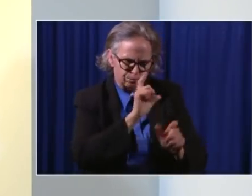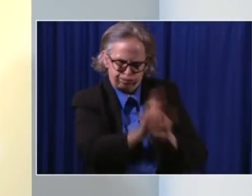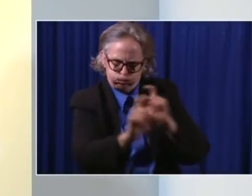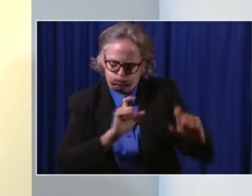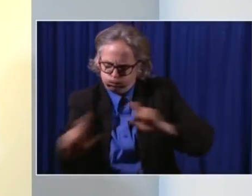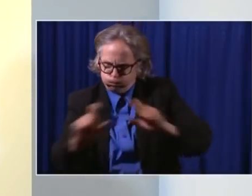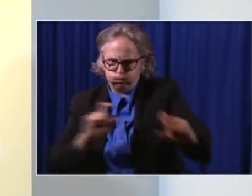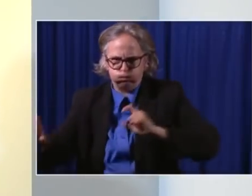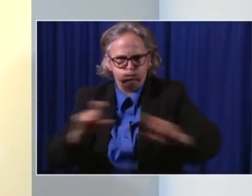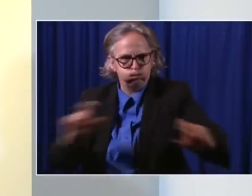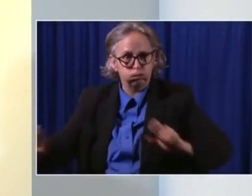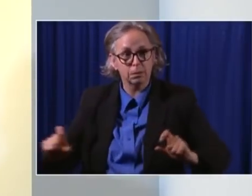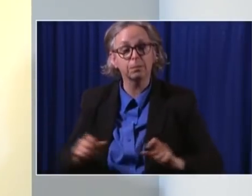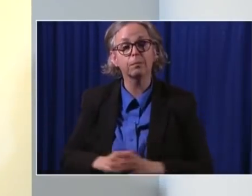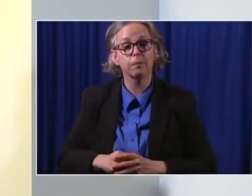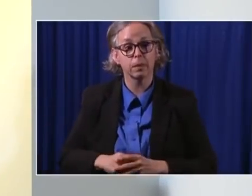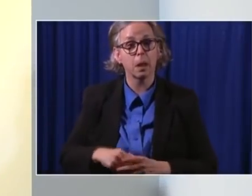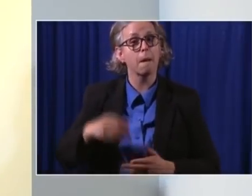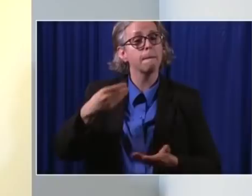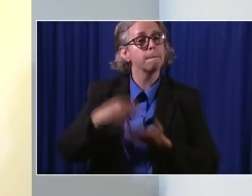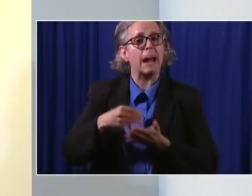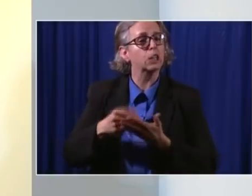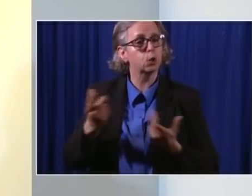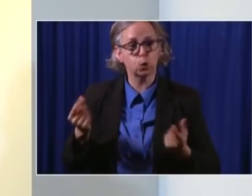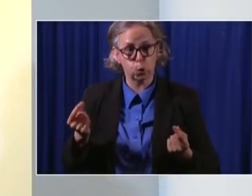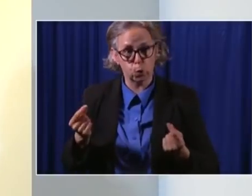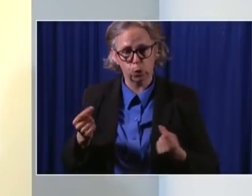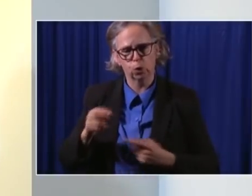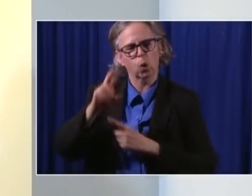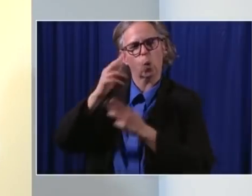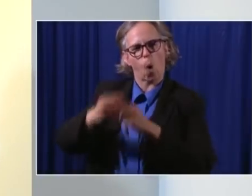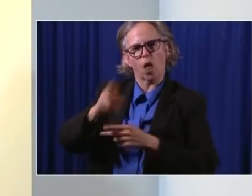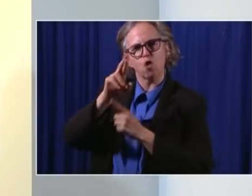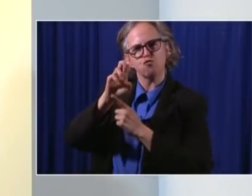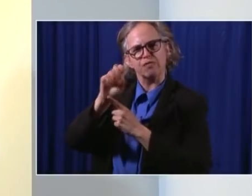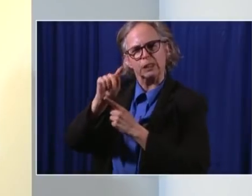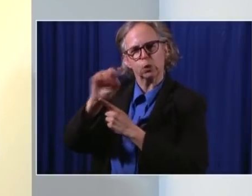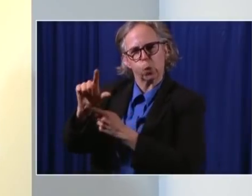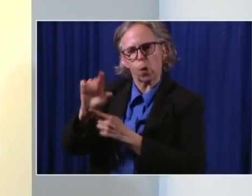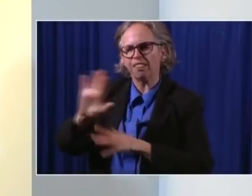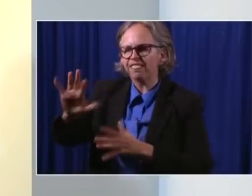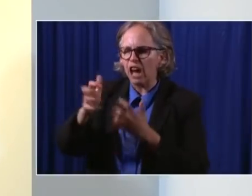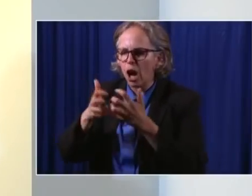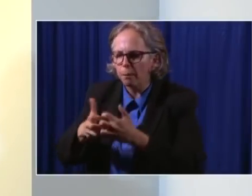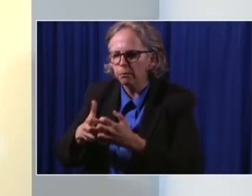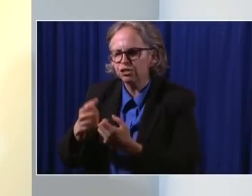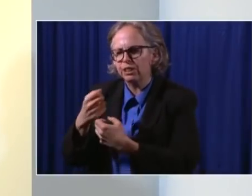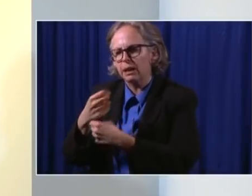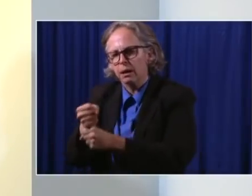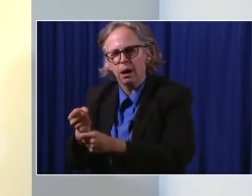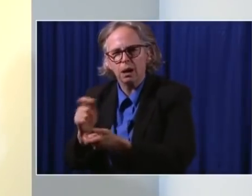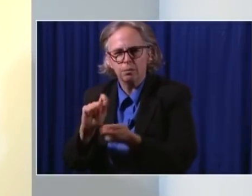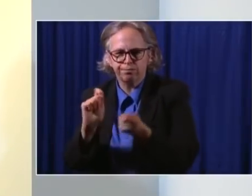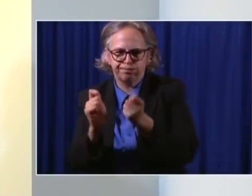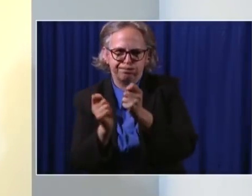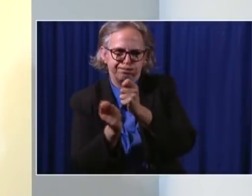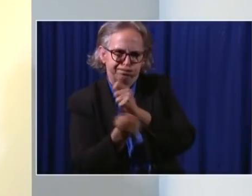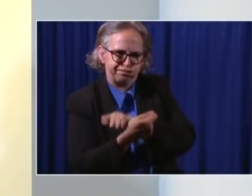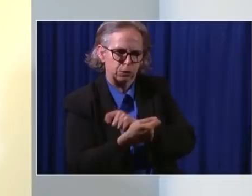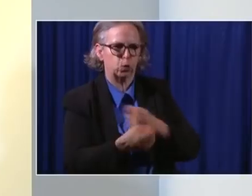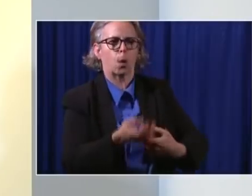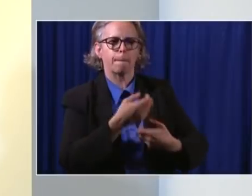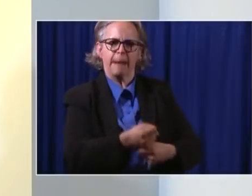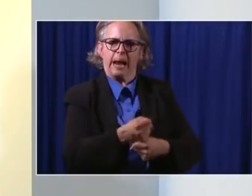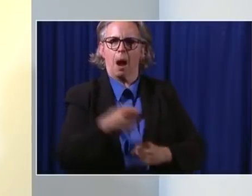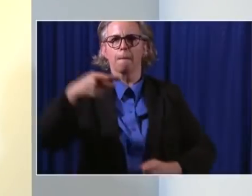to retool or expand existing facilities in Ohio so that they can purchase equipment and upgrade the technology to produce